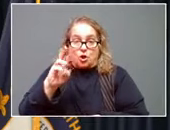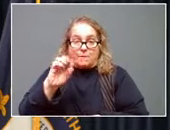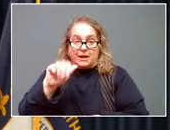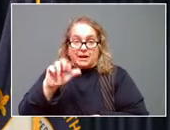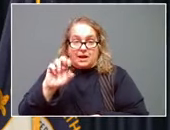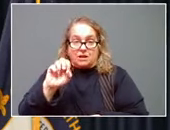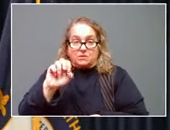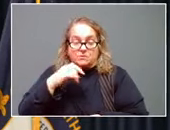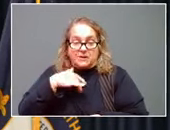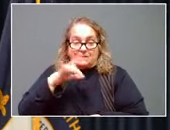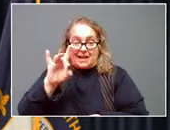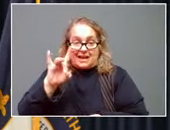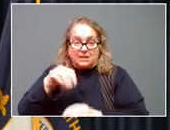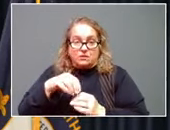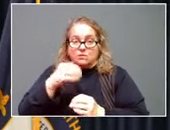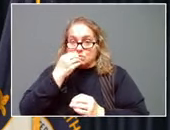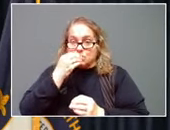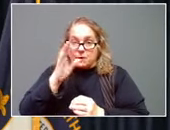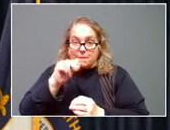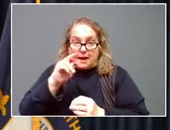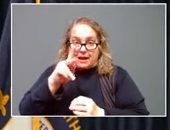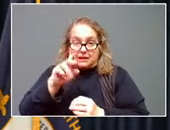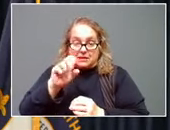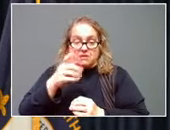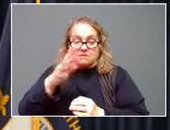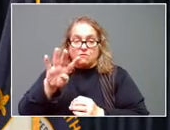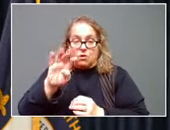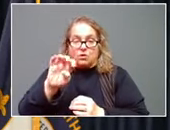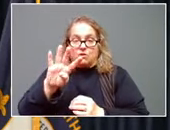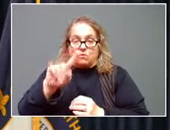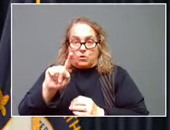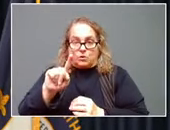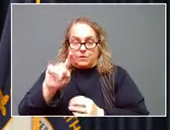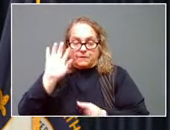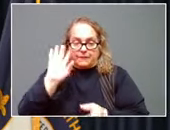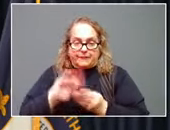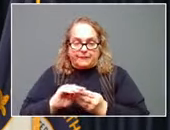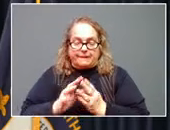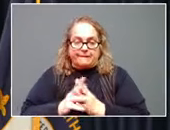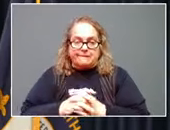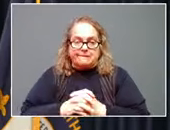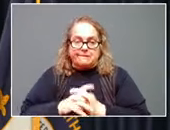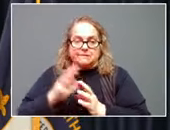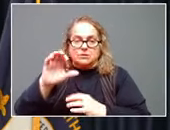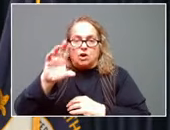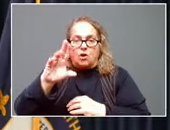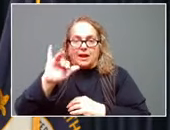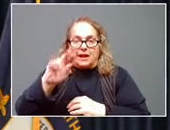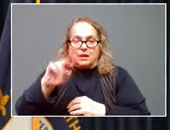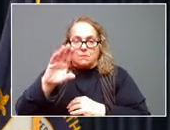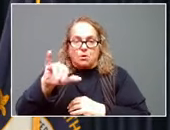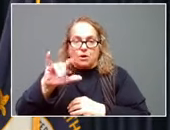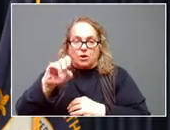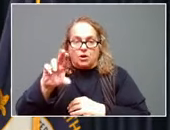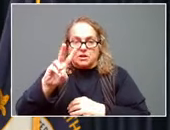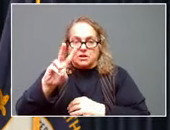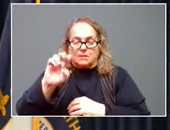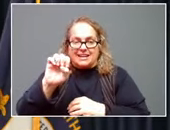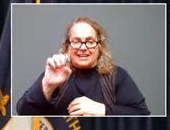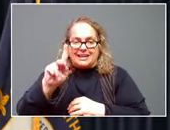in food banks, or a little bit more, 441. Corinne Boyer, WEKU, with our